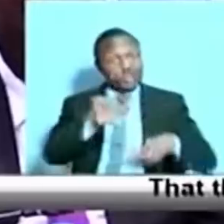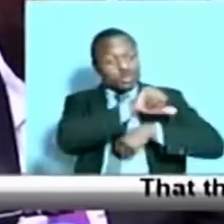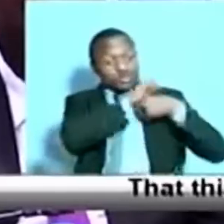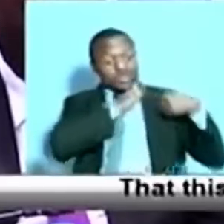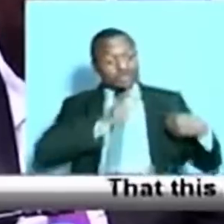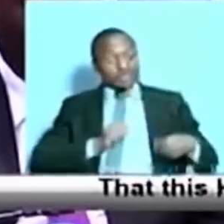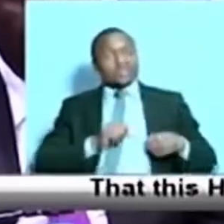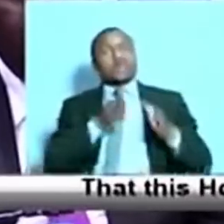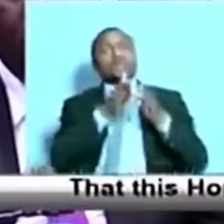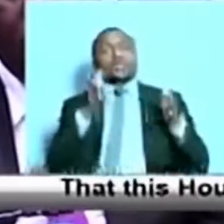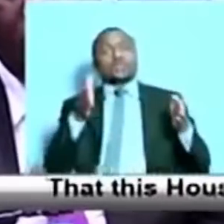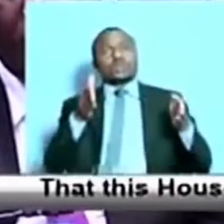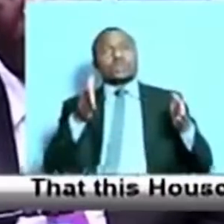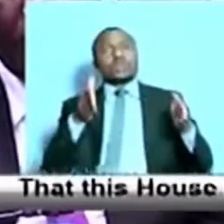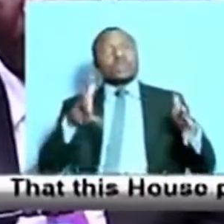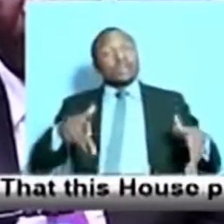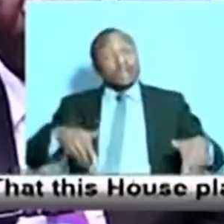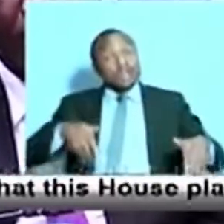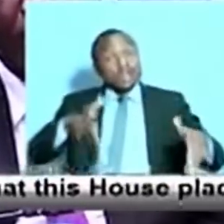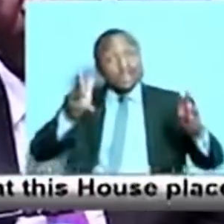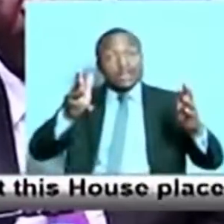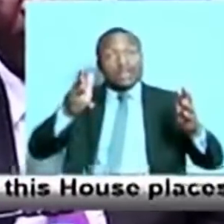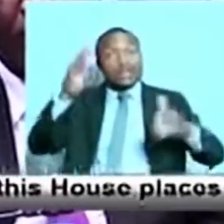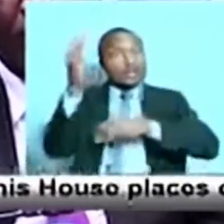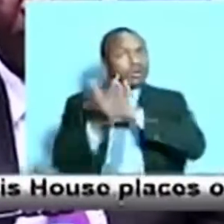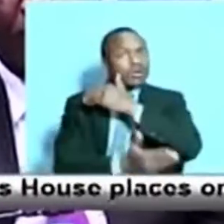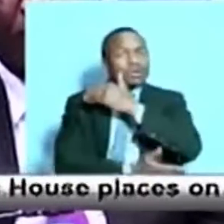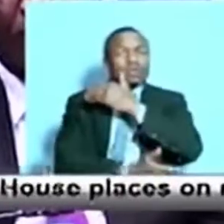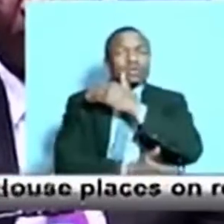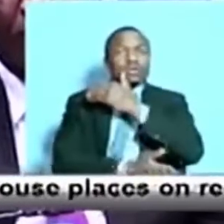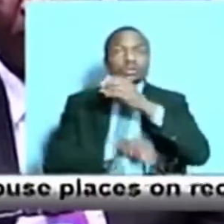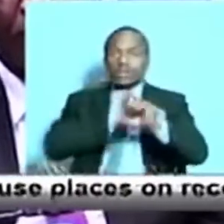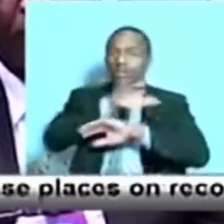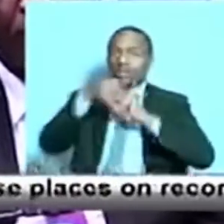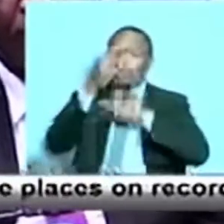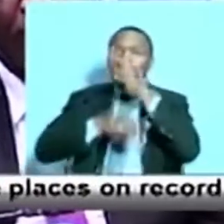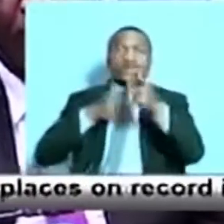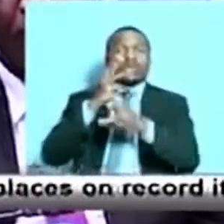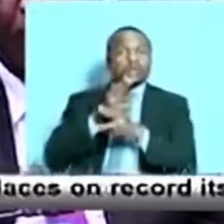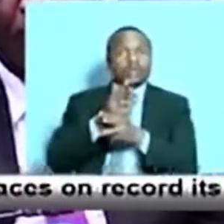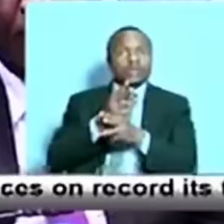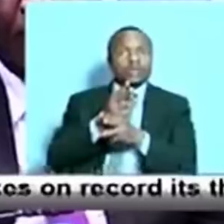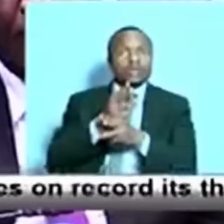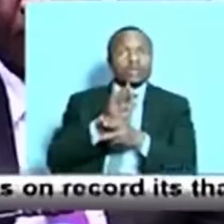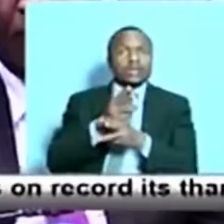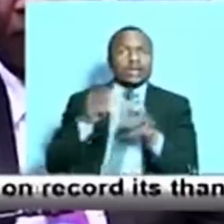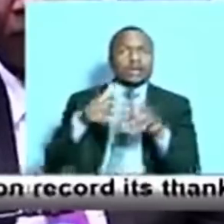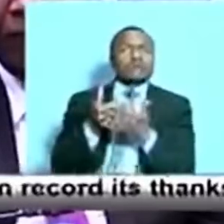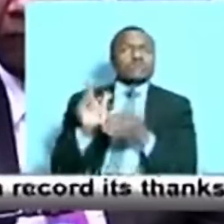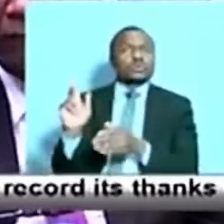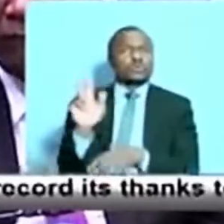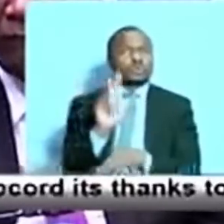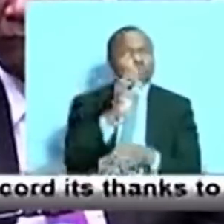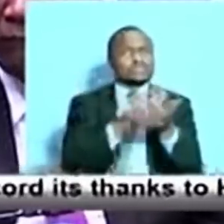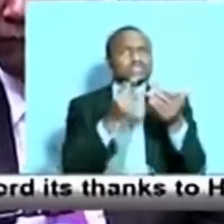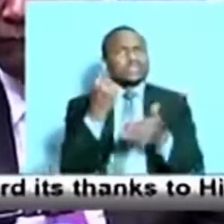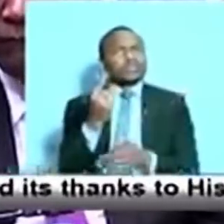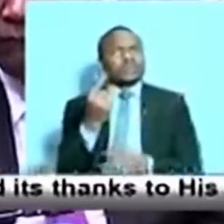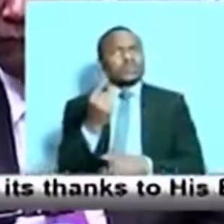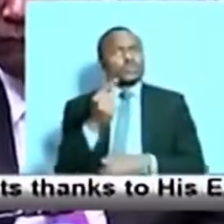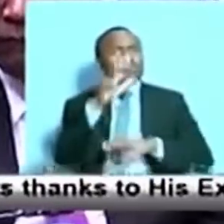can accommodate the whole world. How do you walk hand in hand with someone who refers to you as Mambala? Just